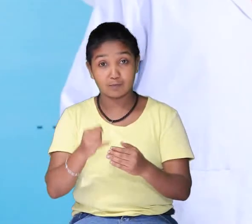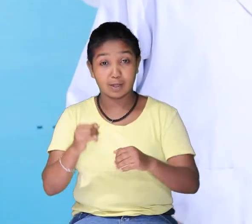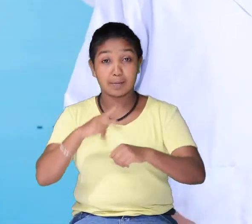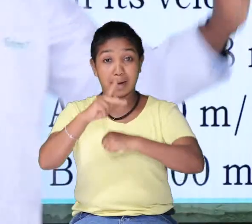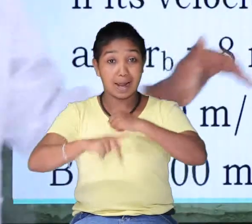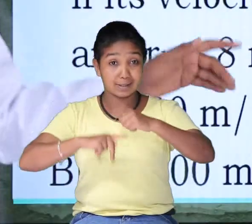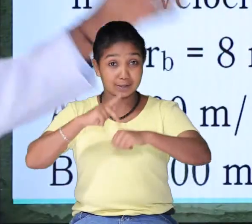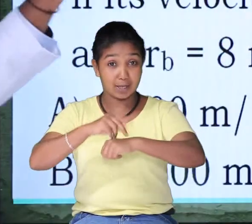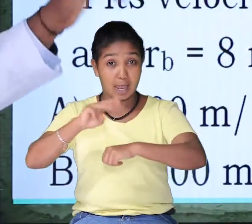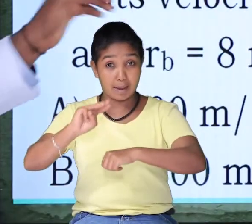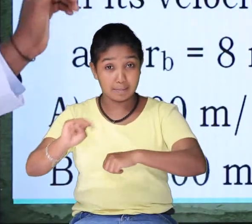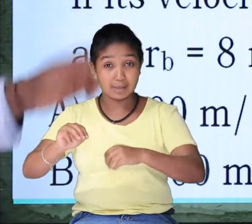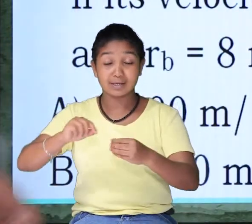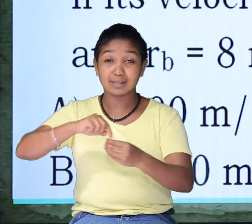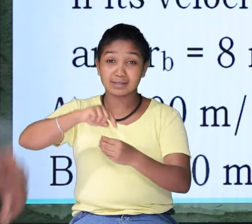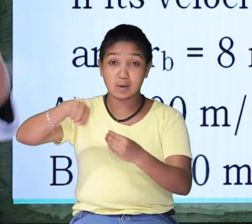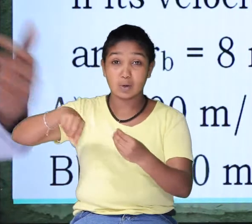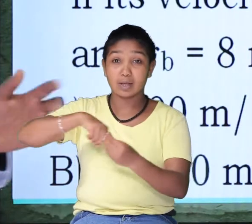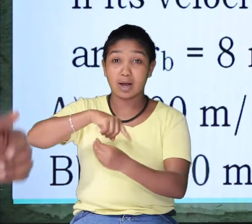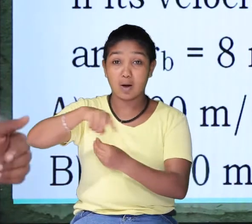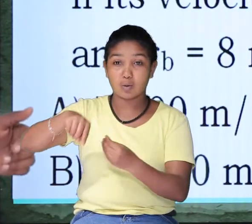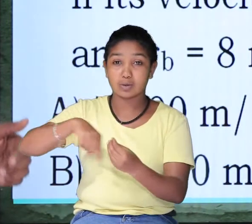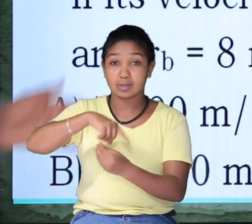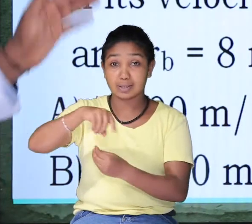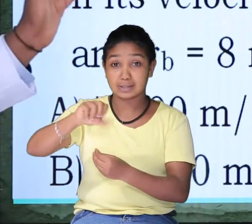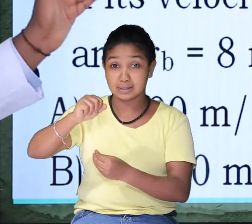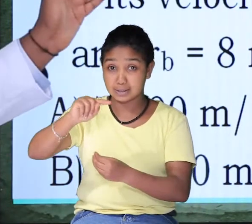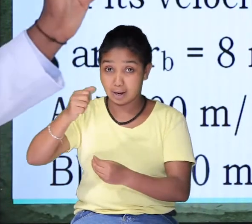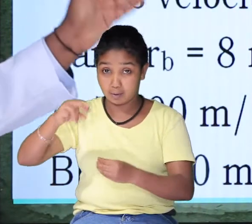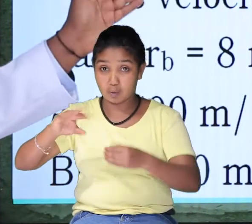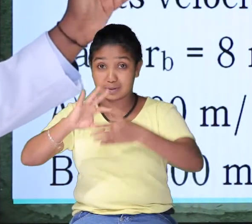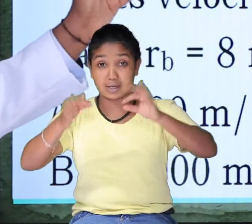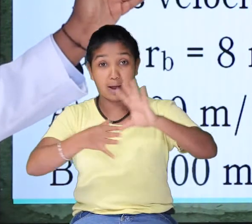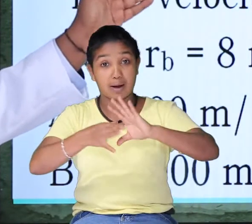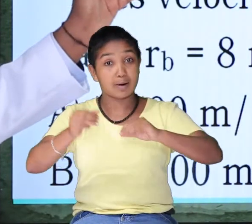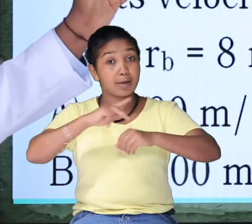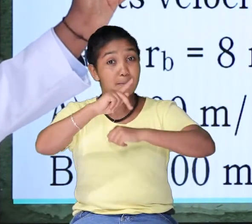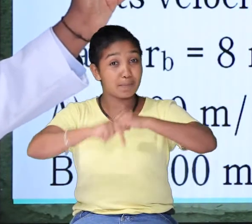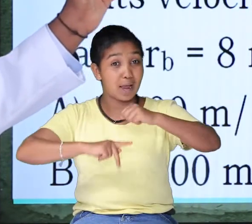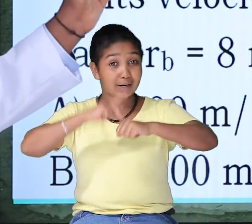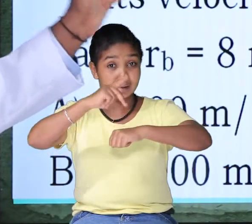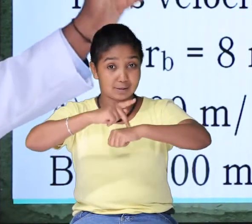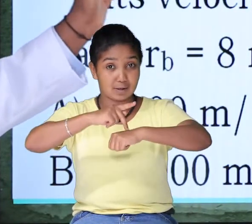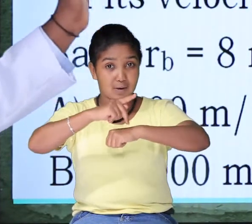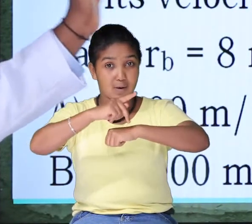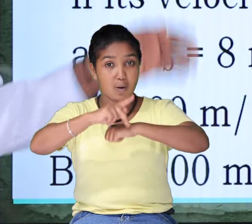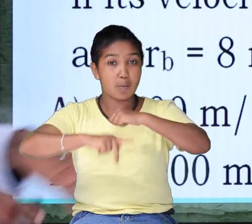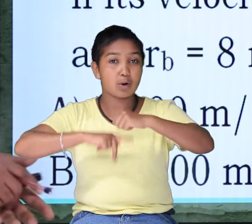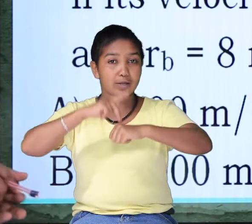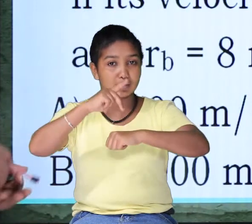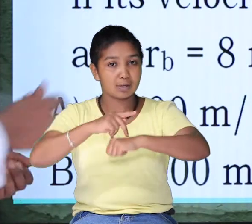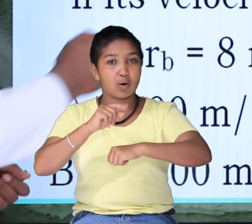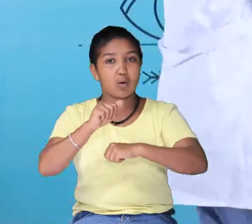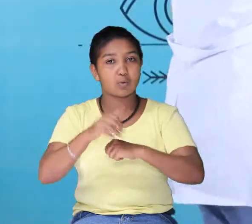mass m and circulating around a given star. Actually, planets or comets and so on, they do